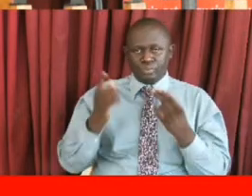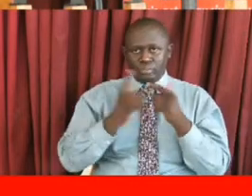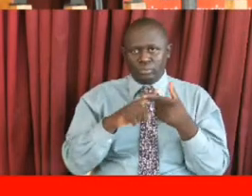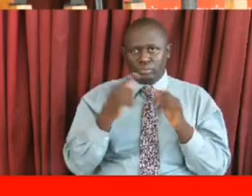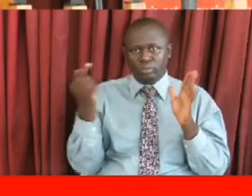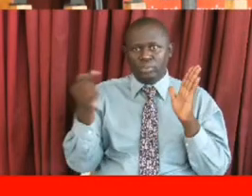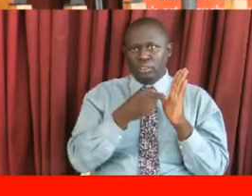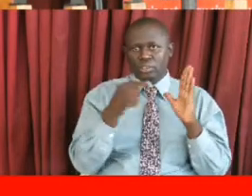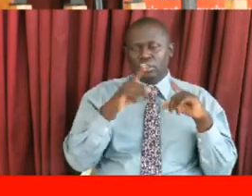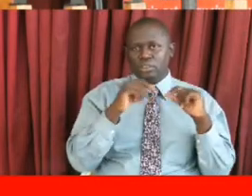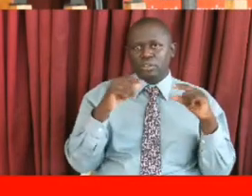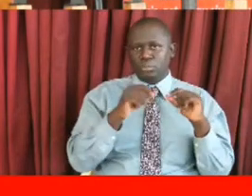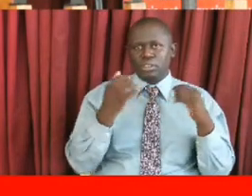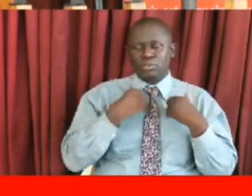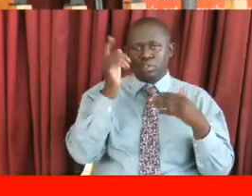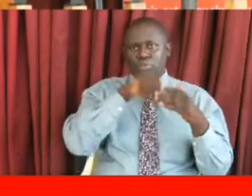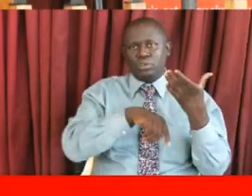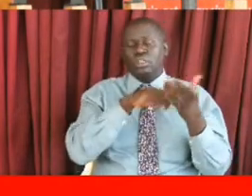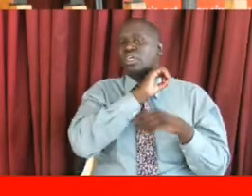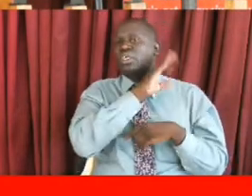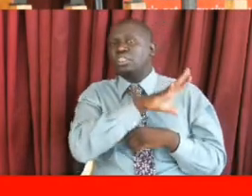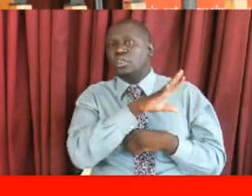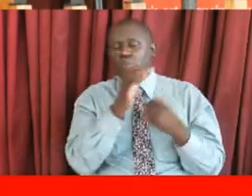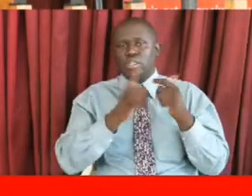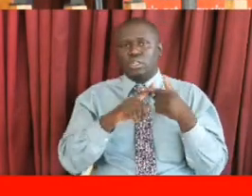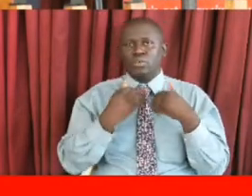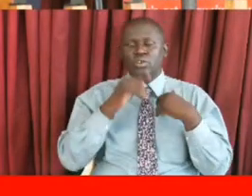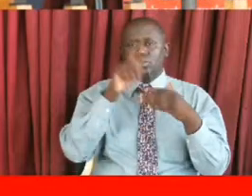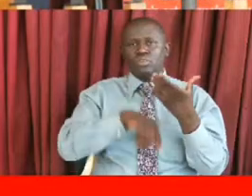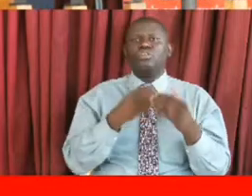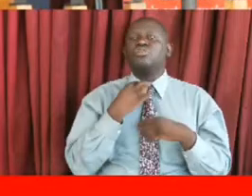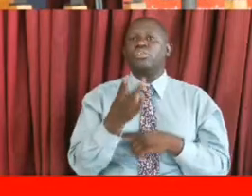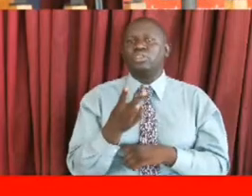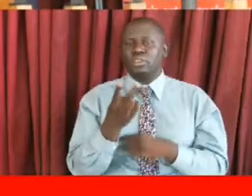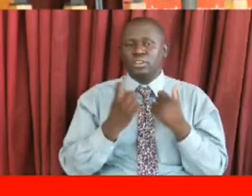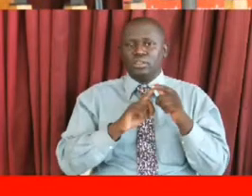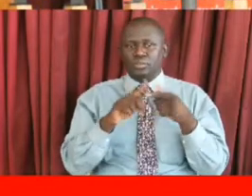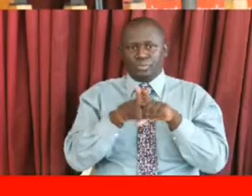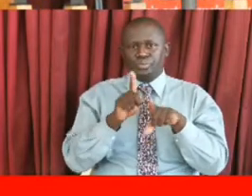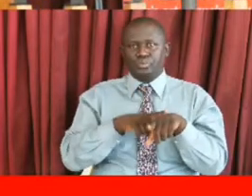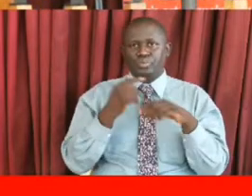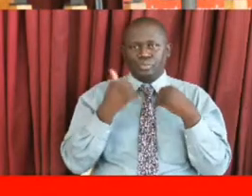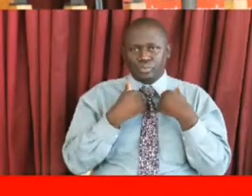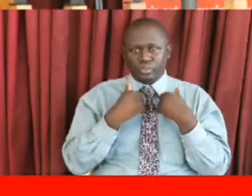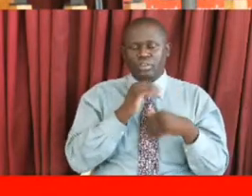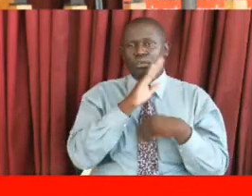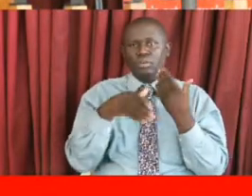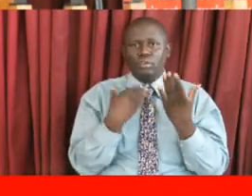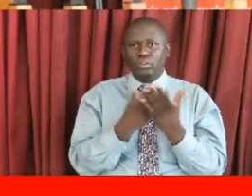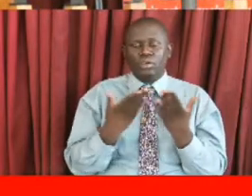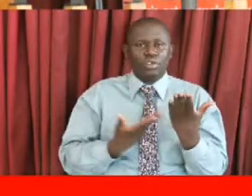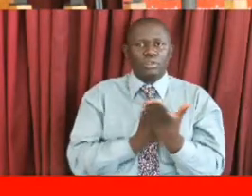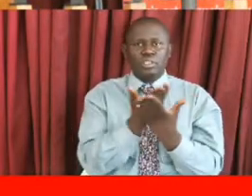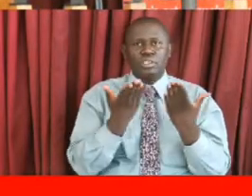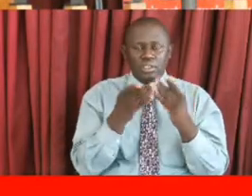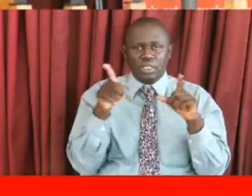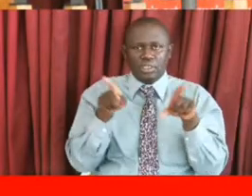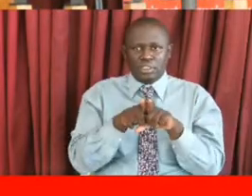message we have the shout we have the voice we have the trumpet it is the same